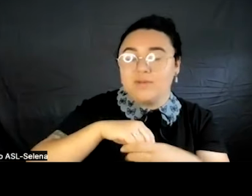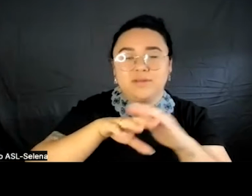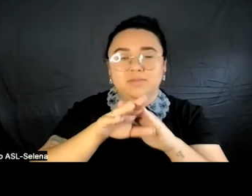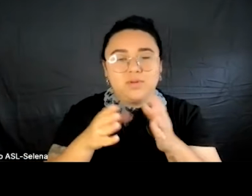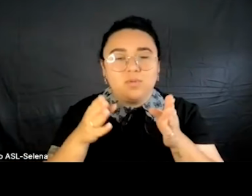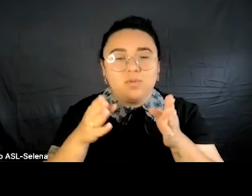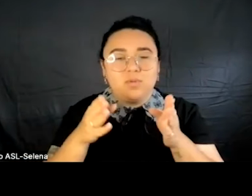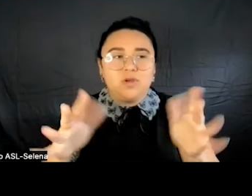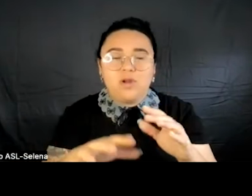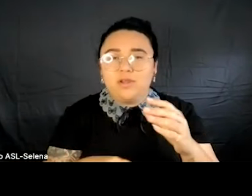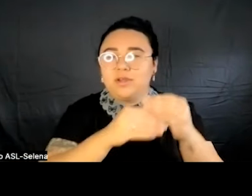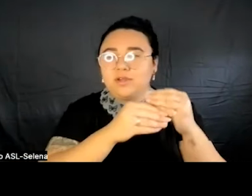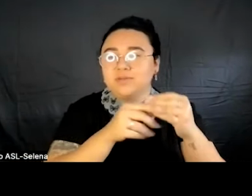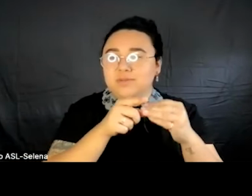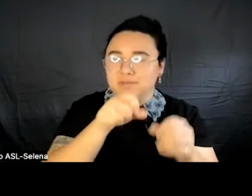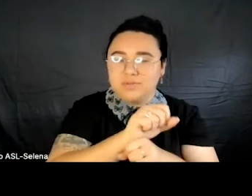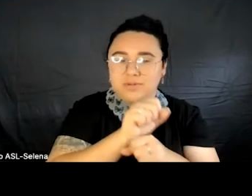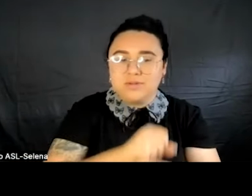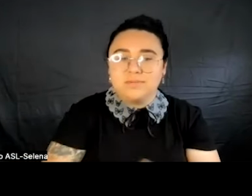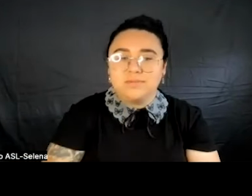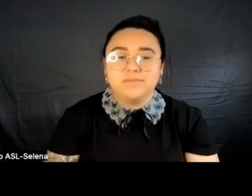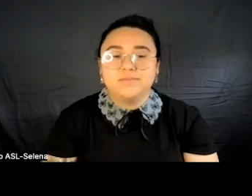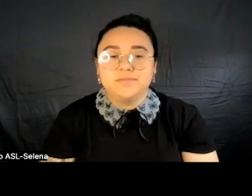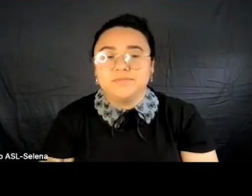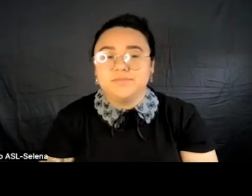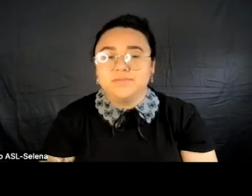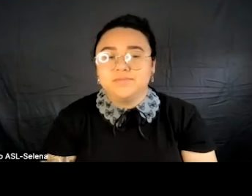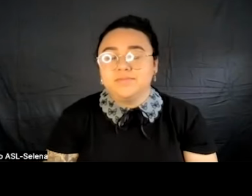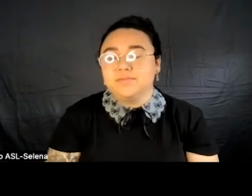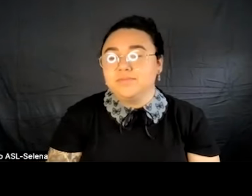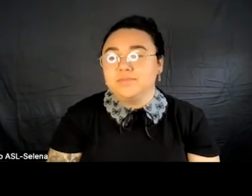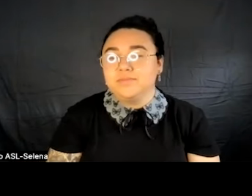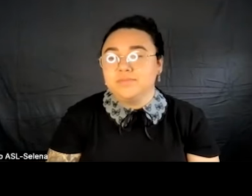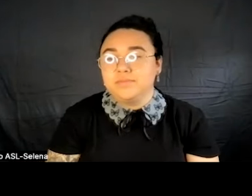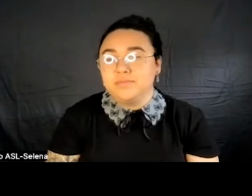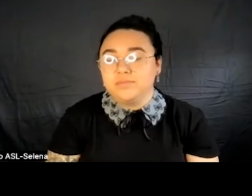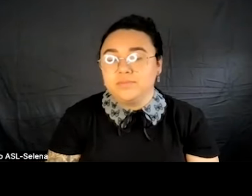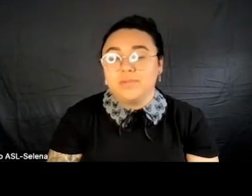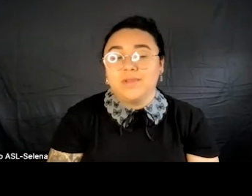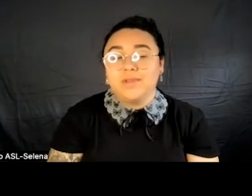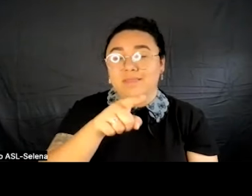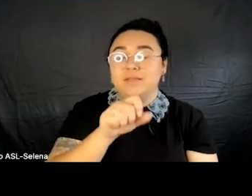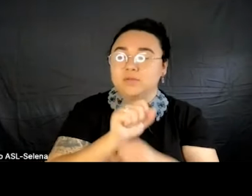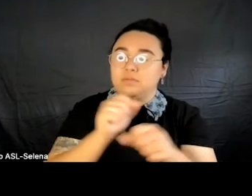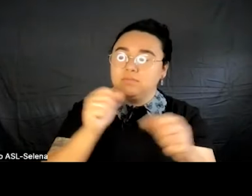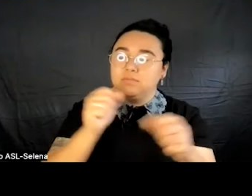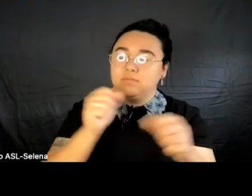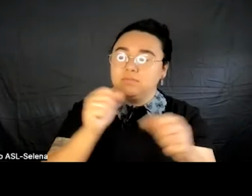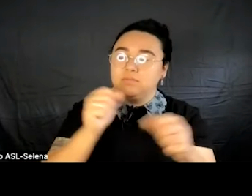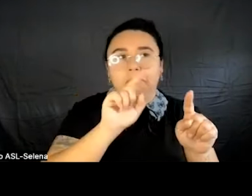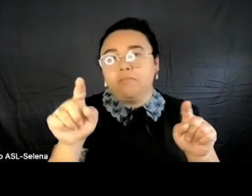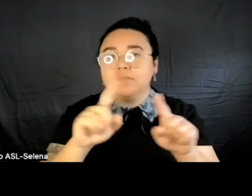contributing to this work. And the only thing I would say is that this is product of the work of a lot of people. So huge thanks